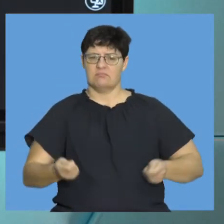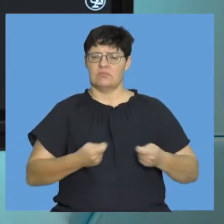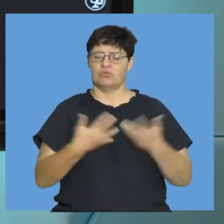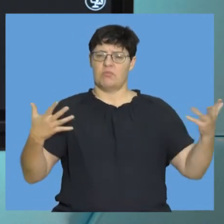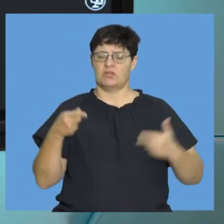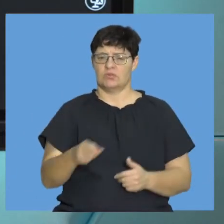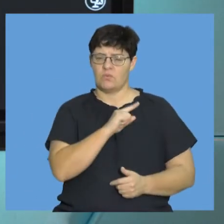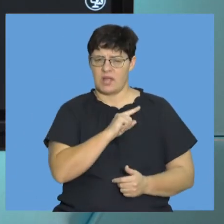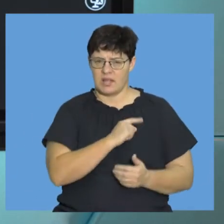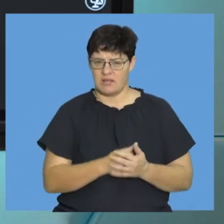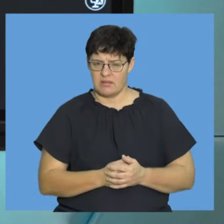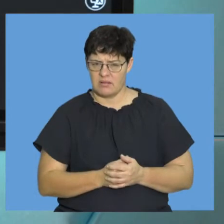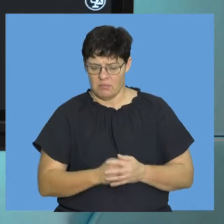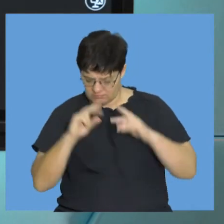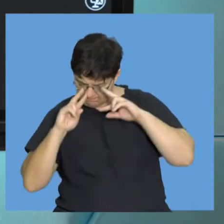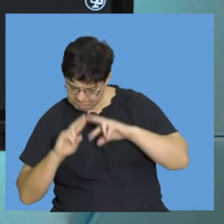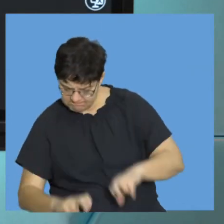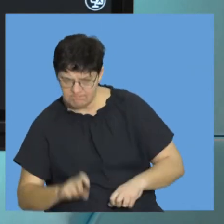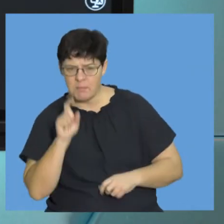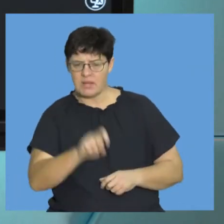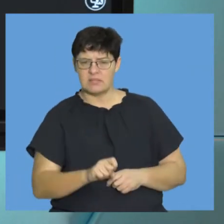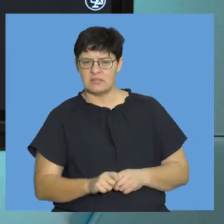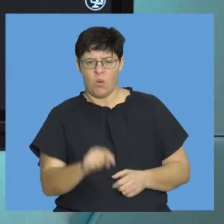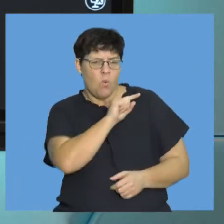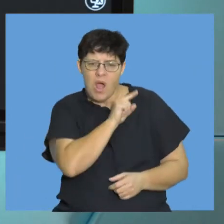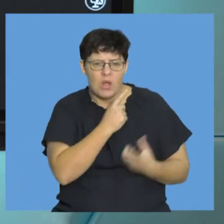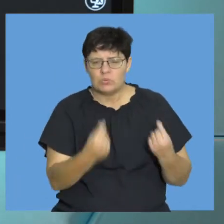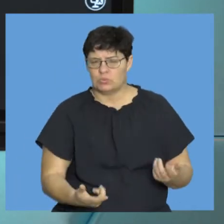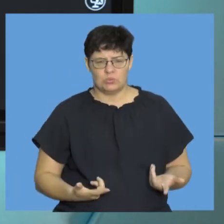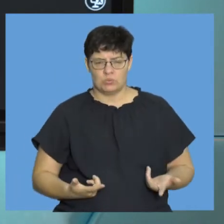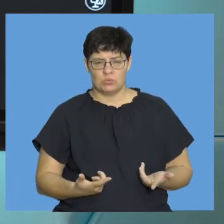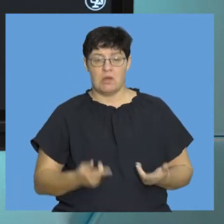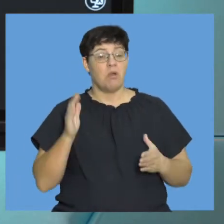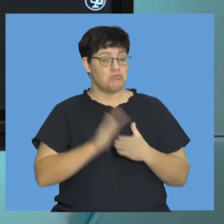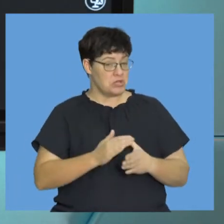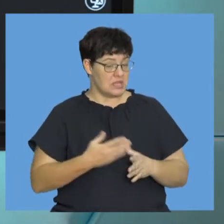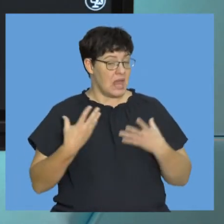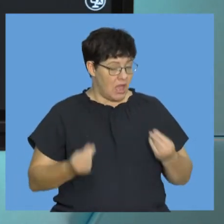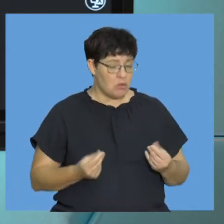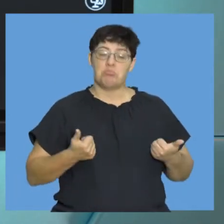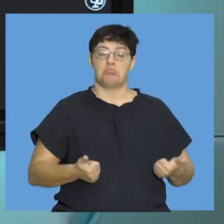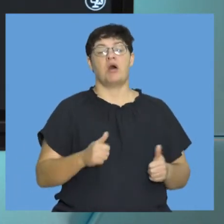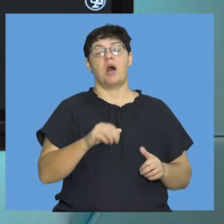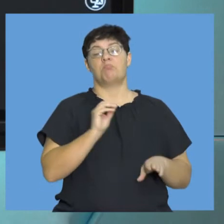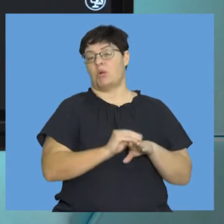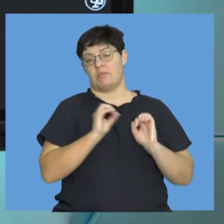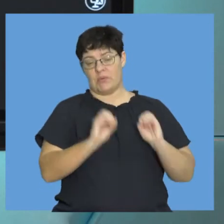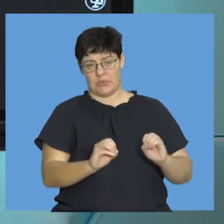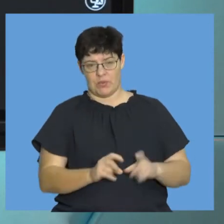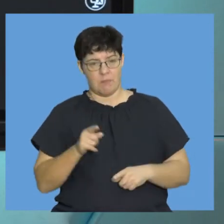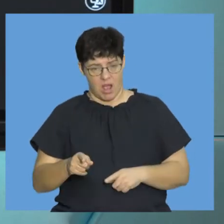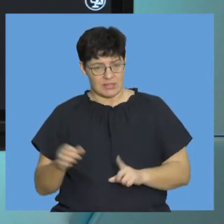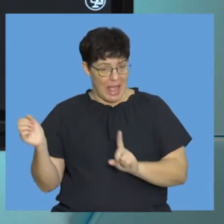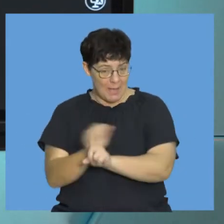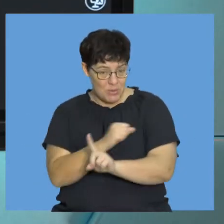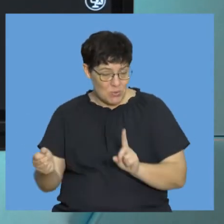of looking into why did we do that. And if there's a good reason for it, no problem. But if